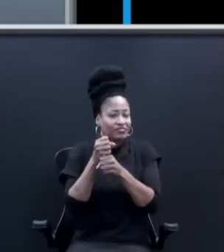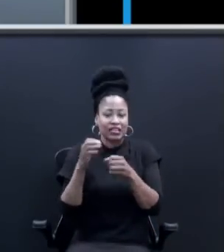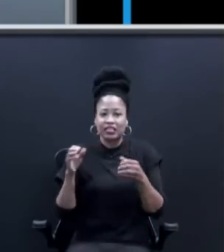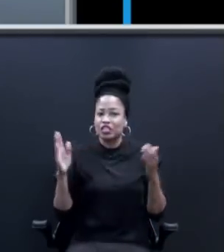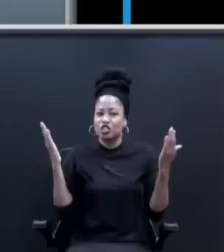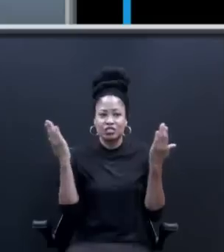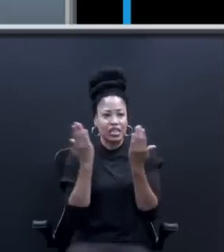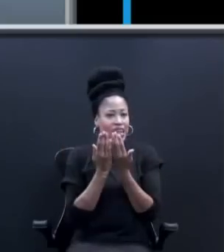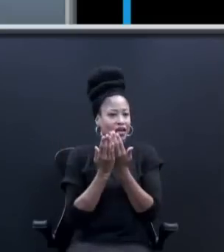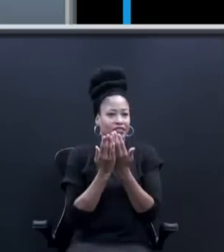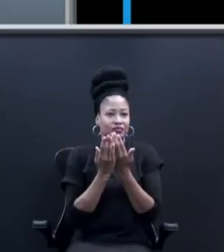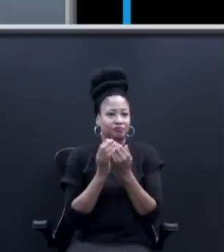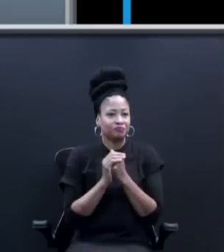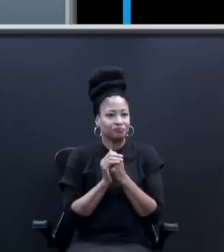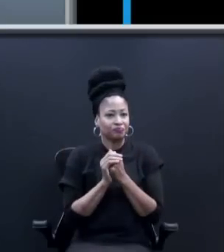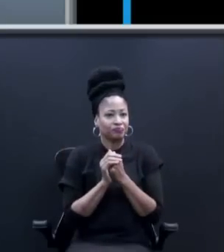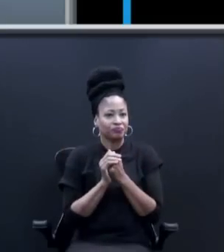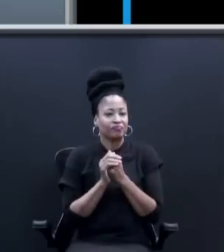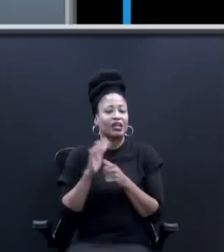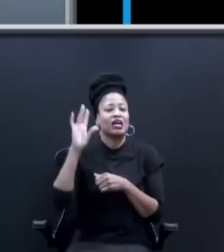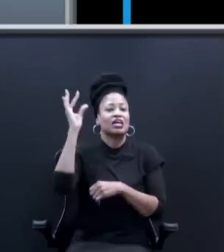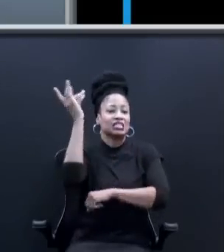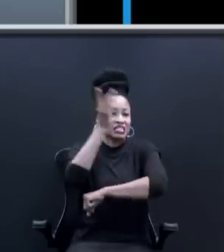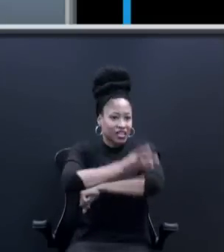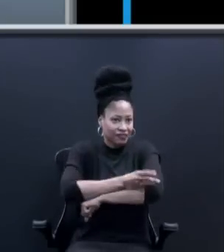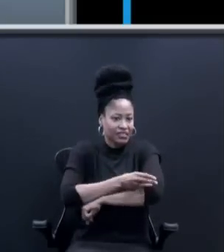7 days, Feast of Unleavened Bread.